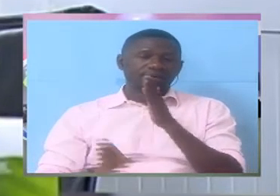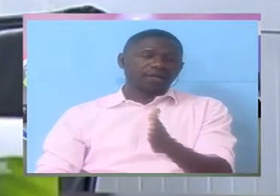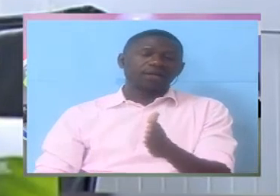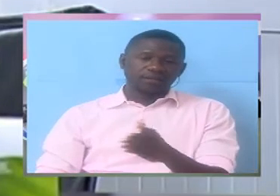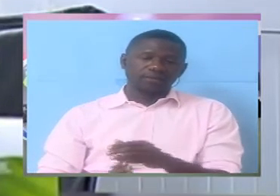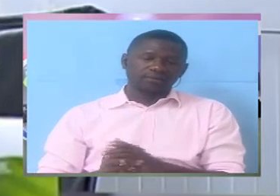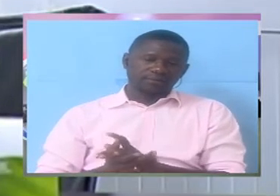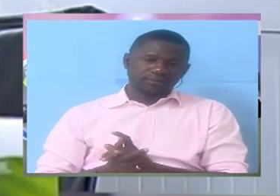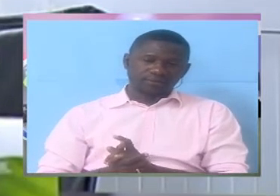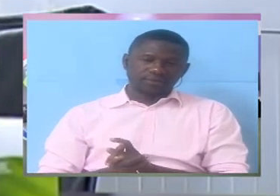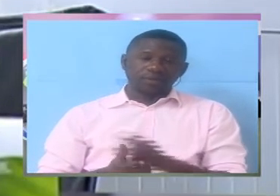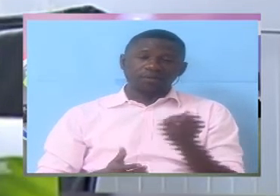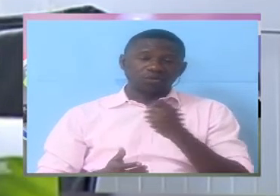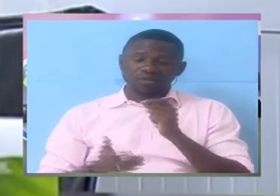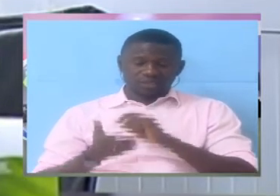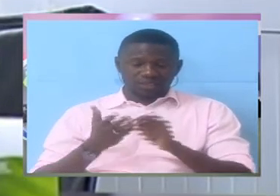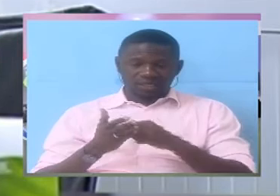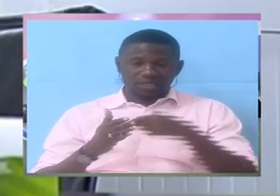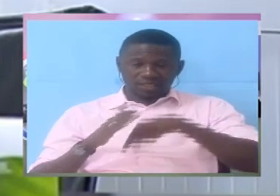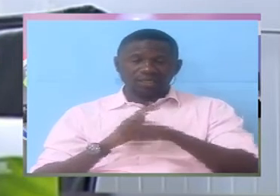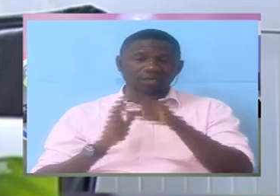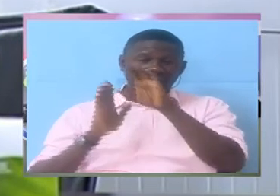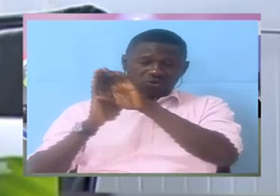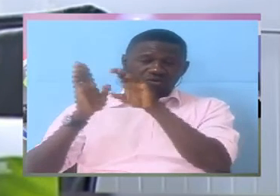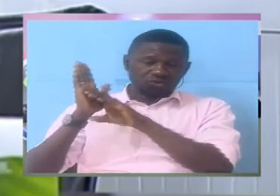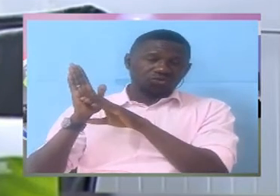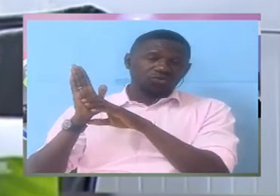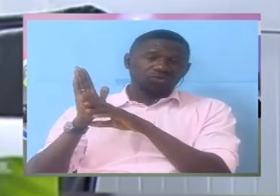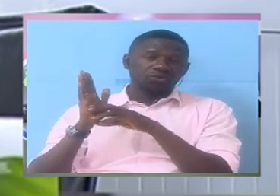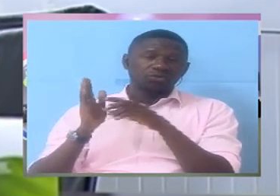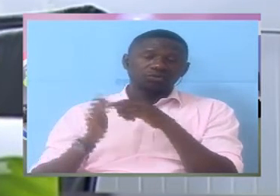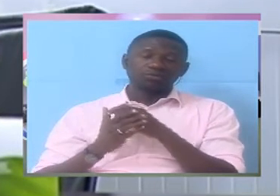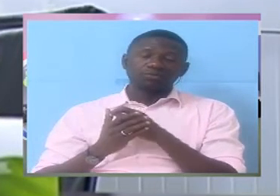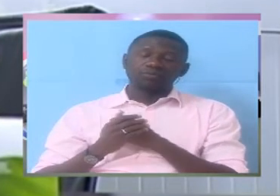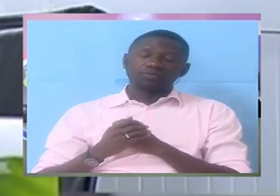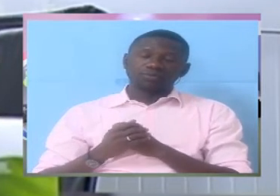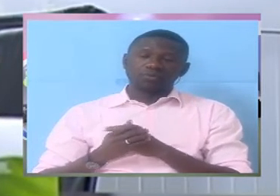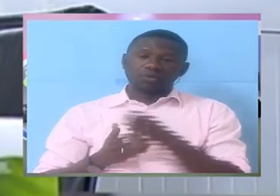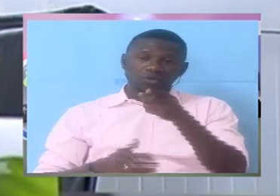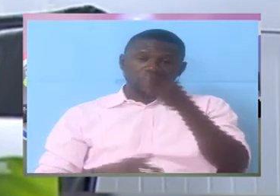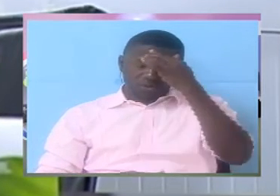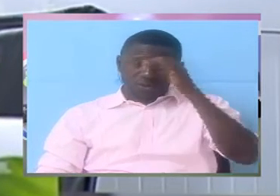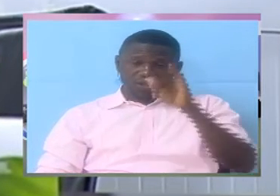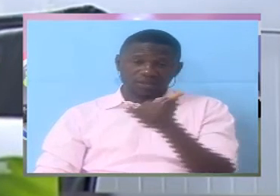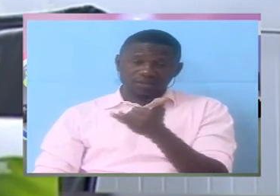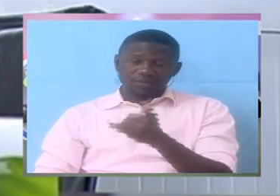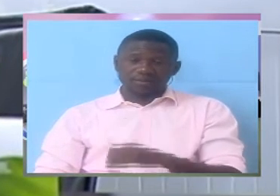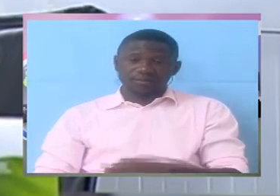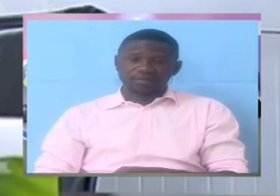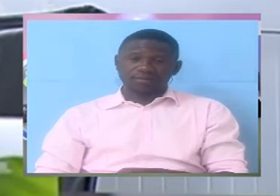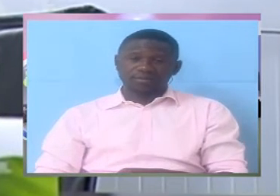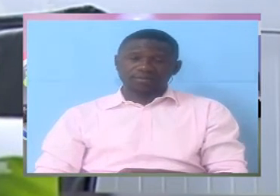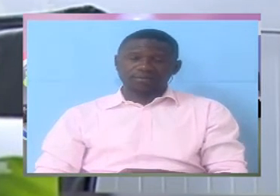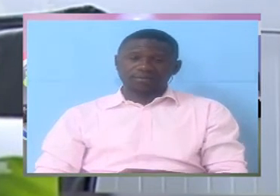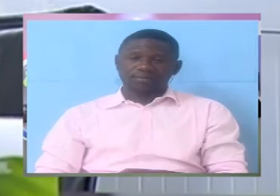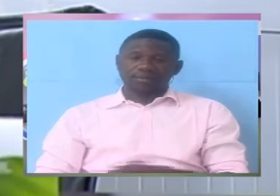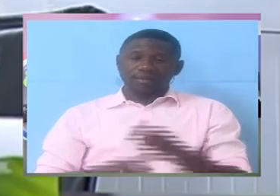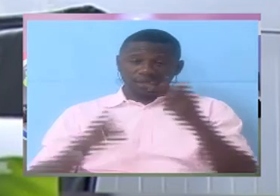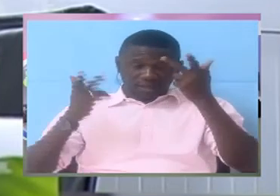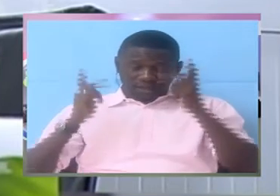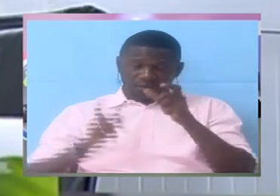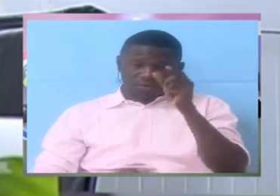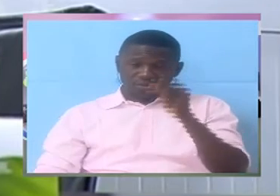wala fango yao kantandi a tankandi. You agree? So antala bang. Counsel, can two wrongs make a right? Counsel, kukurum